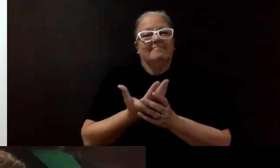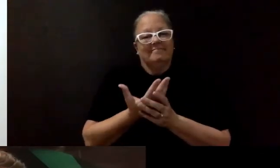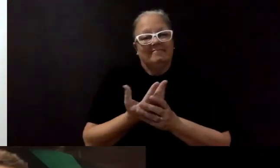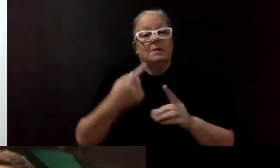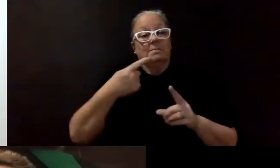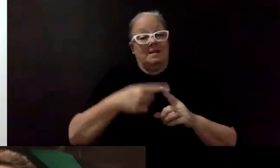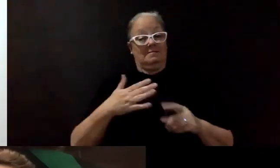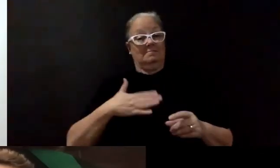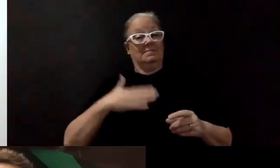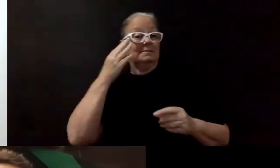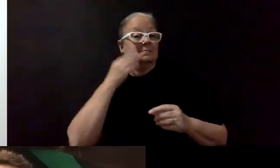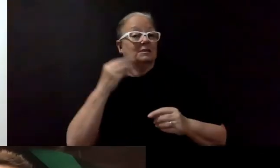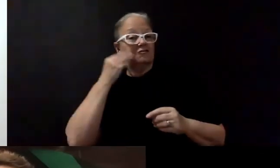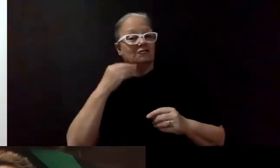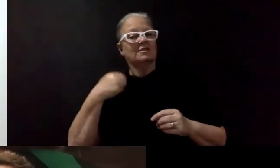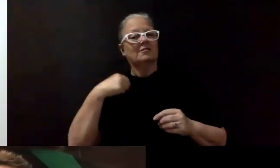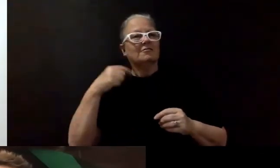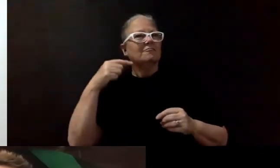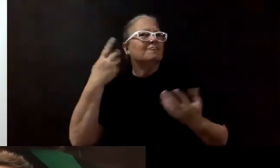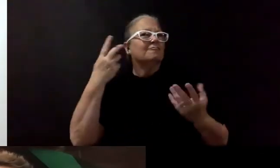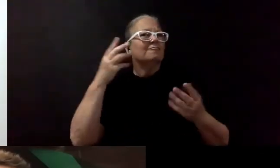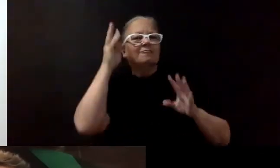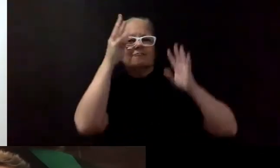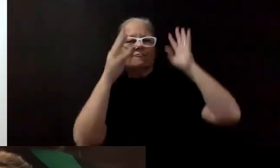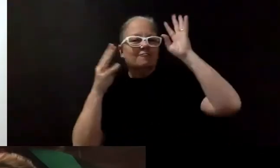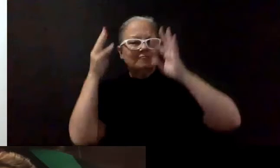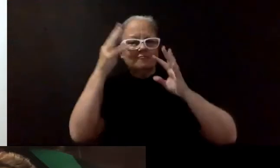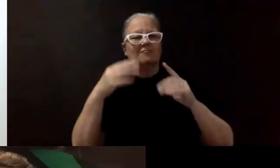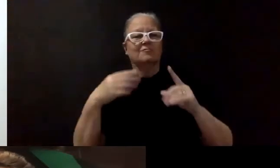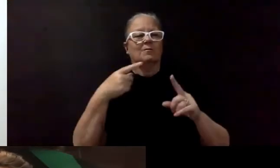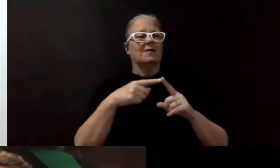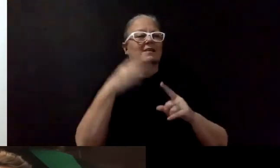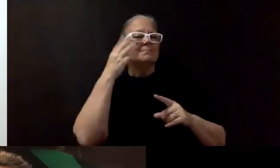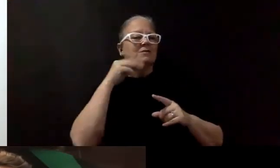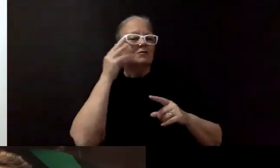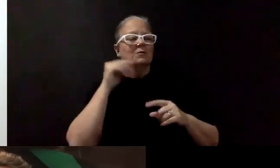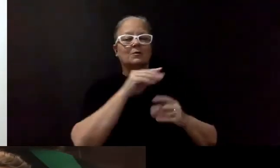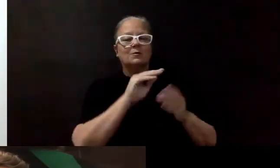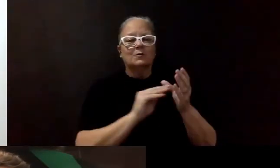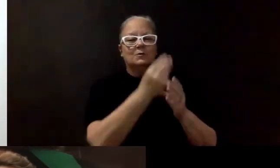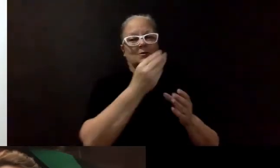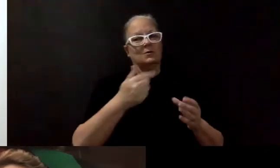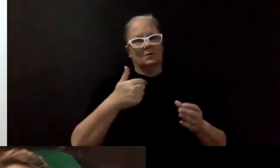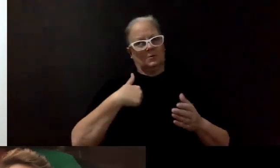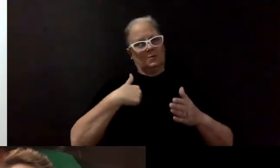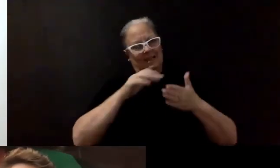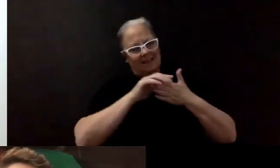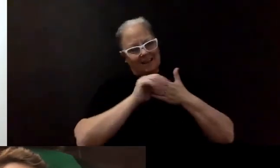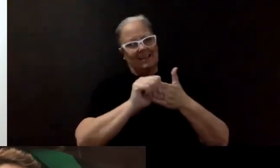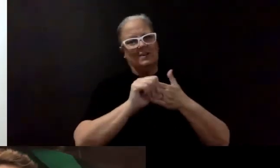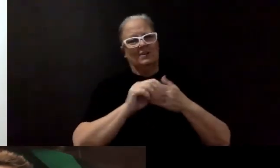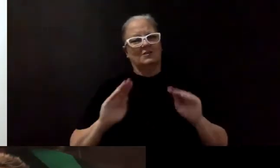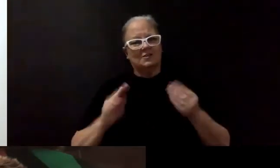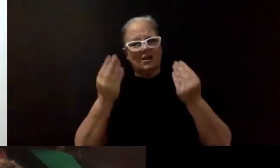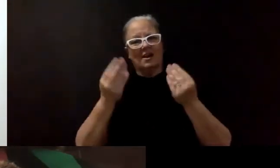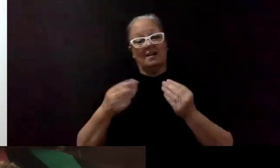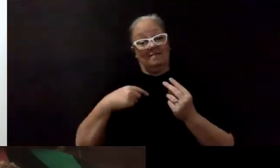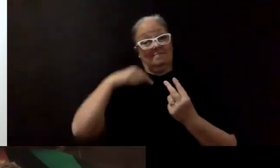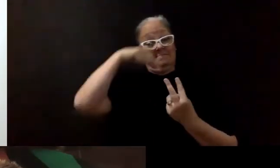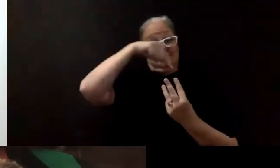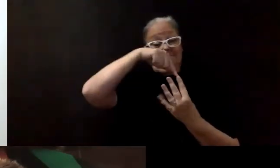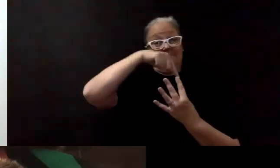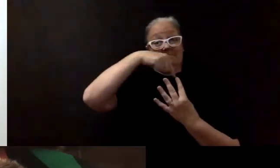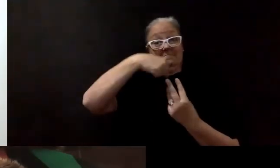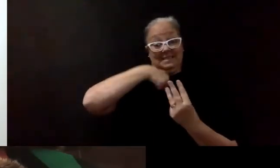the team's experience as young creatives themselves, because we're a youth-led team and Harrison and Zach are both creatives in their own right.